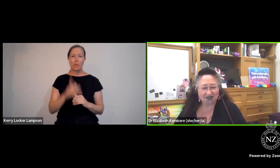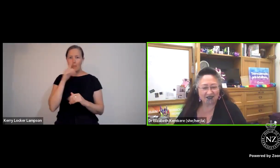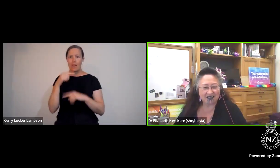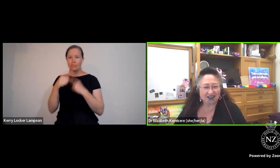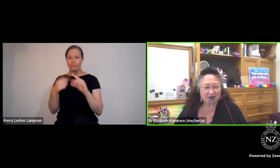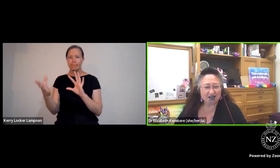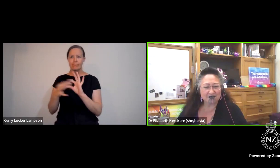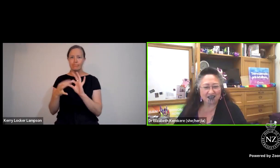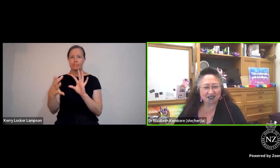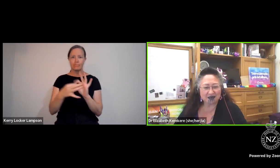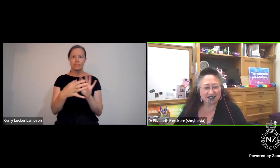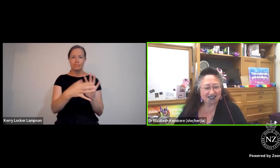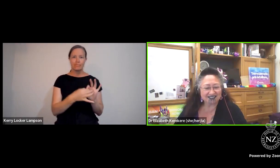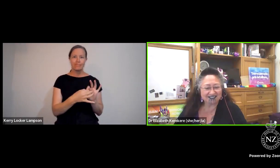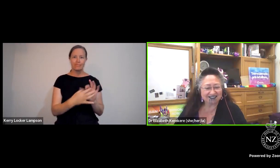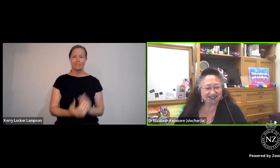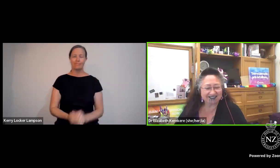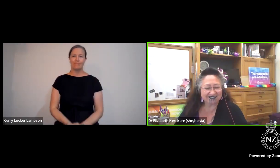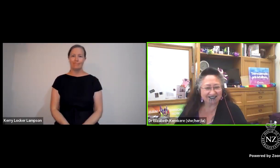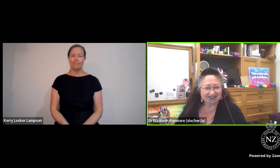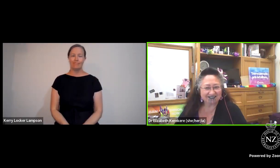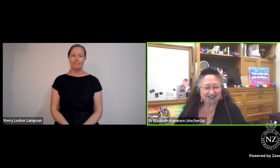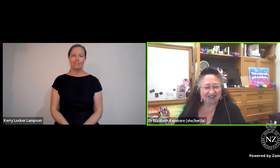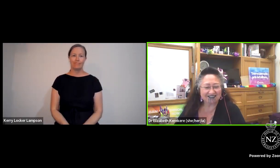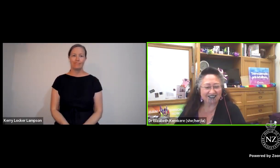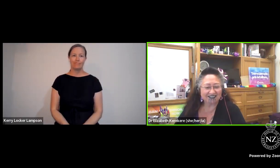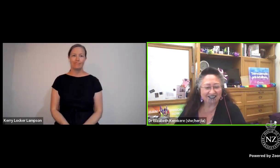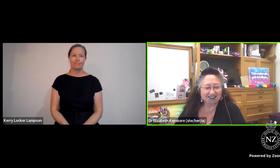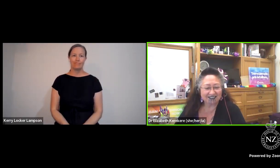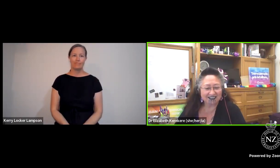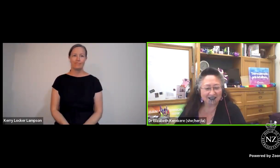kind of come into our space.